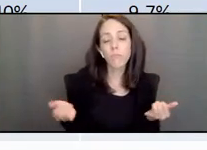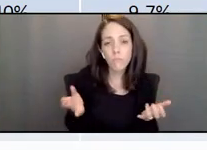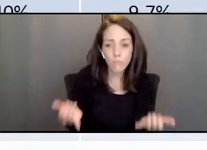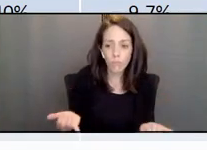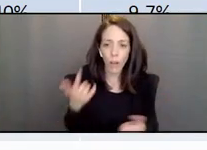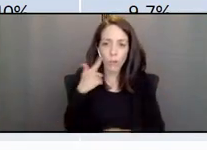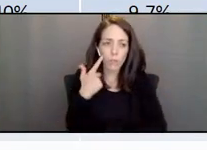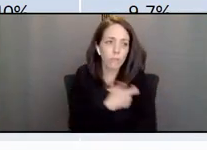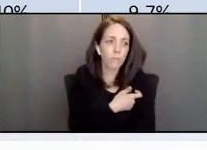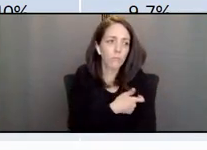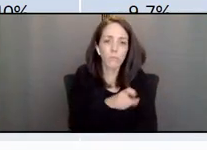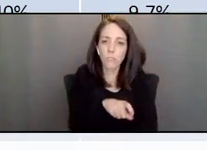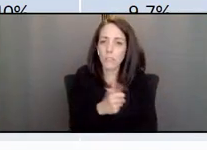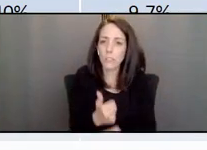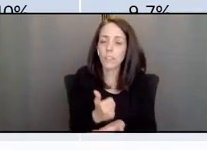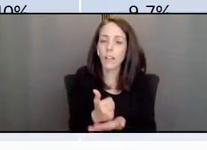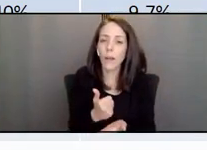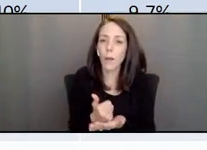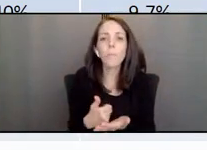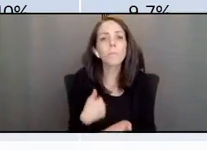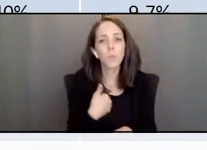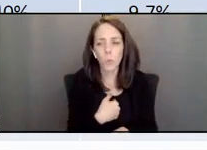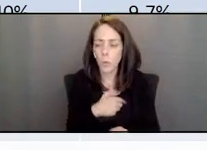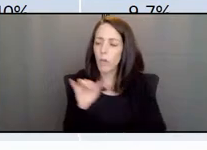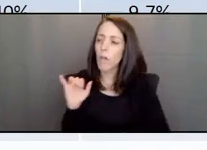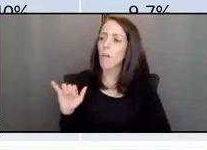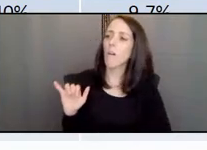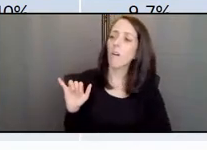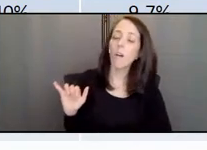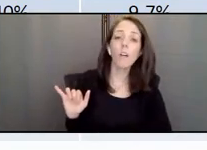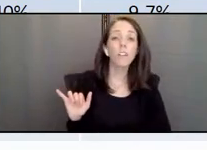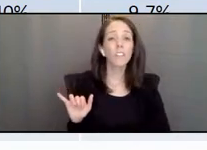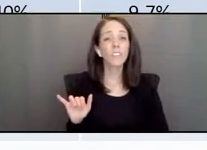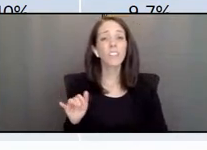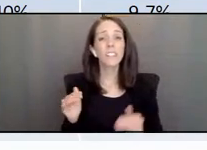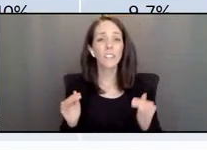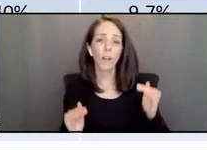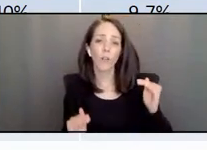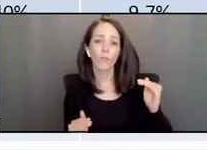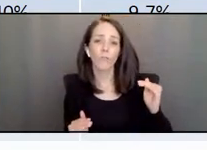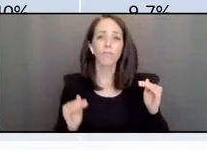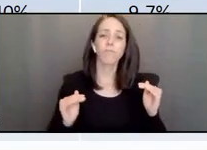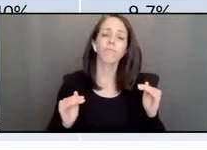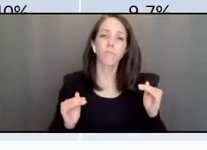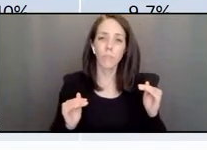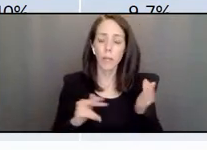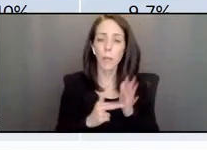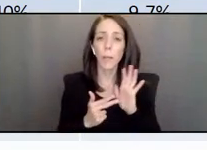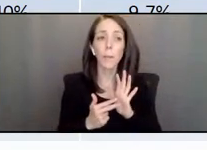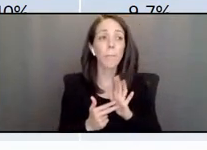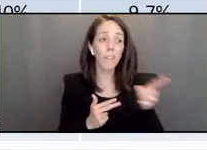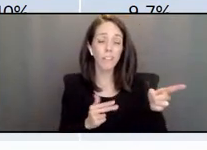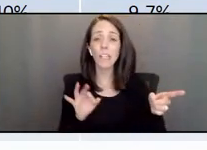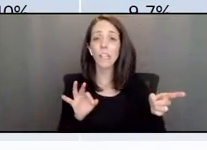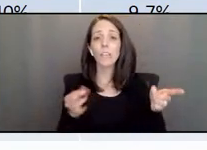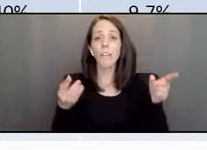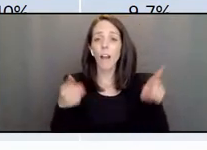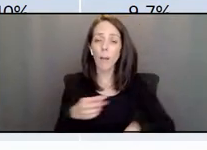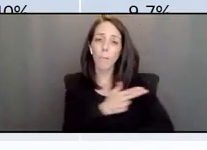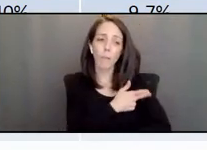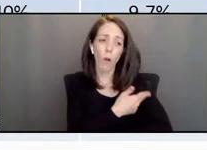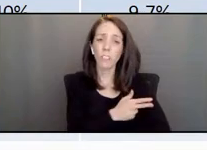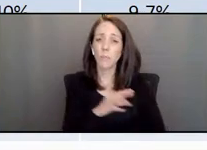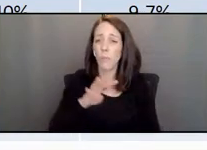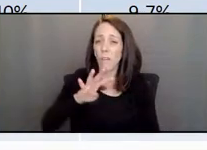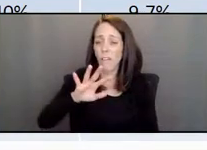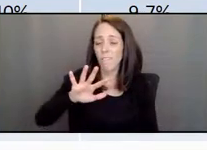African-American population suggest that the scaled equivalent of a fifth wave of hospitalizations comparable in size to the fourth wave we saw in the spring